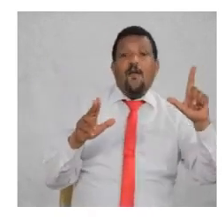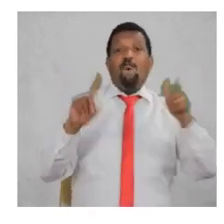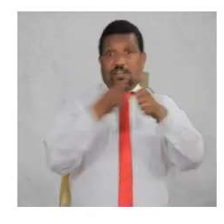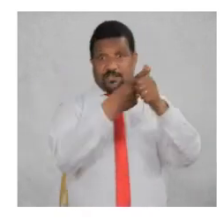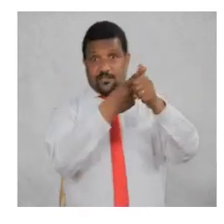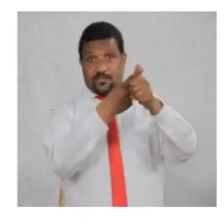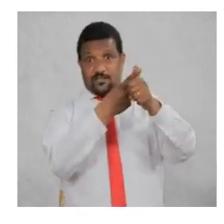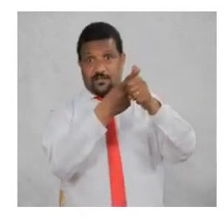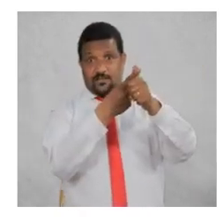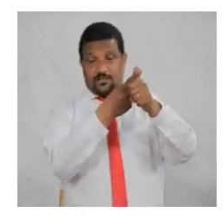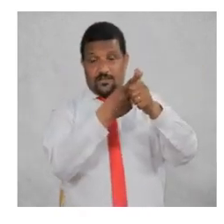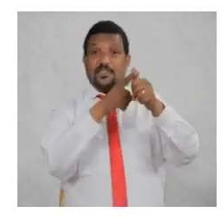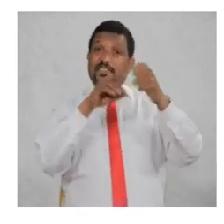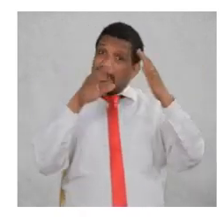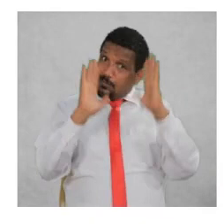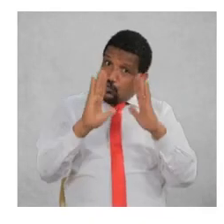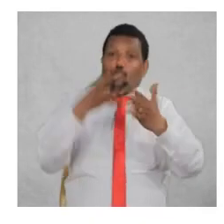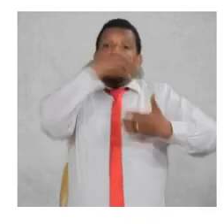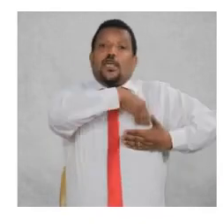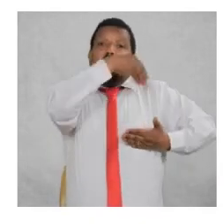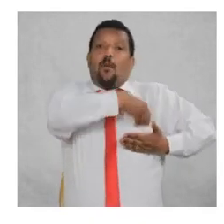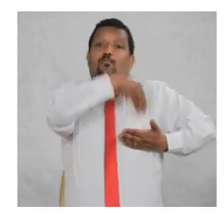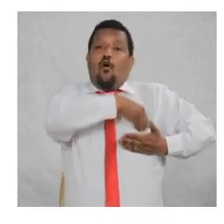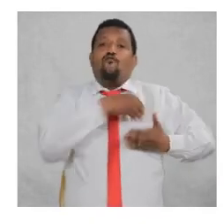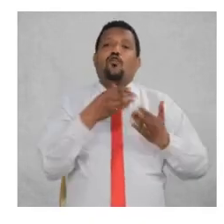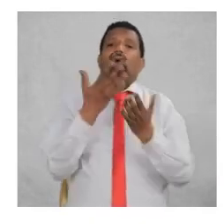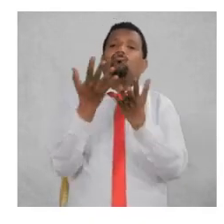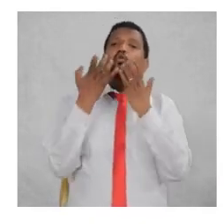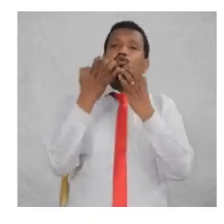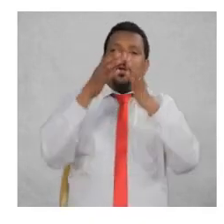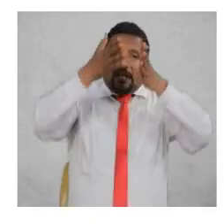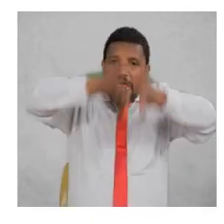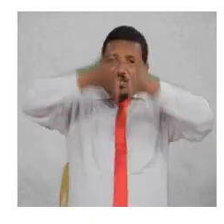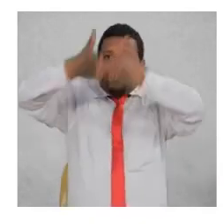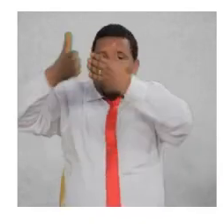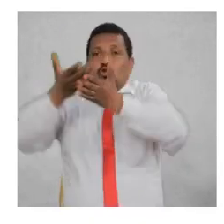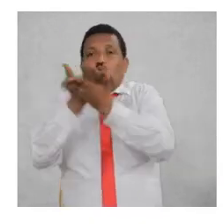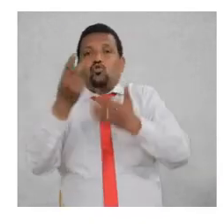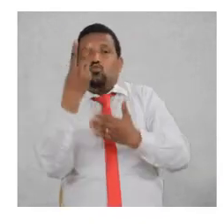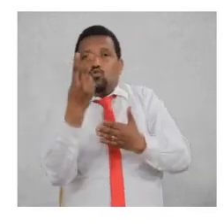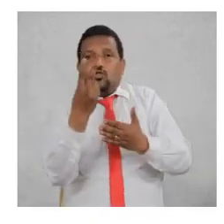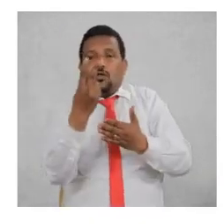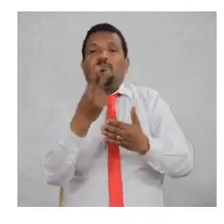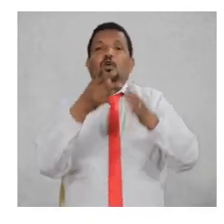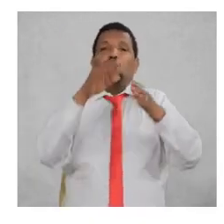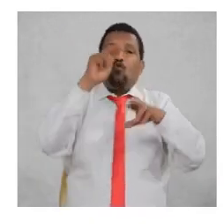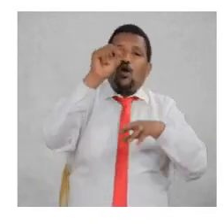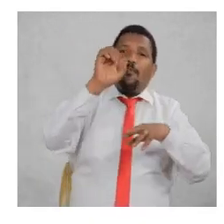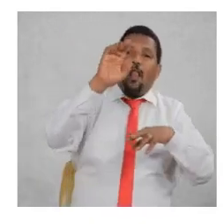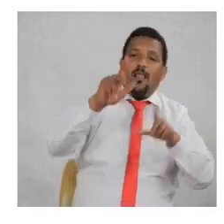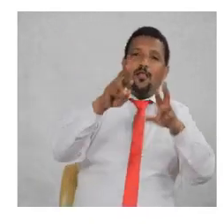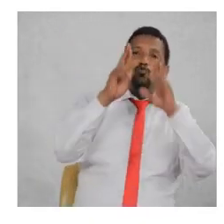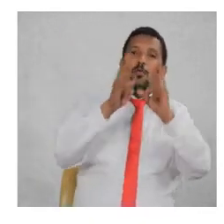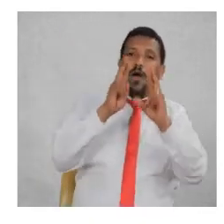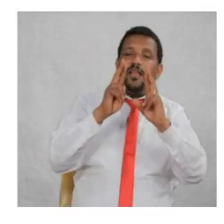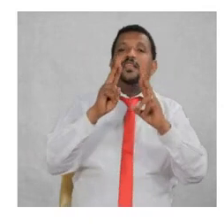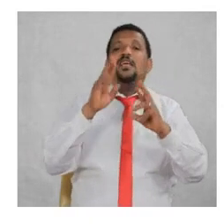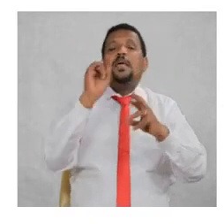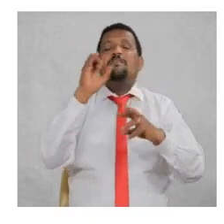First of all, in terms of income of consumers, we can classify goods into two called normal goods and inferior